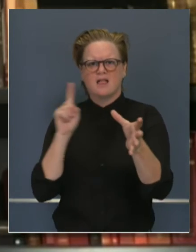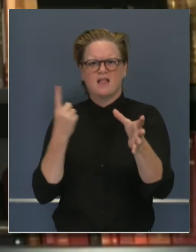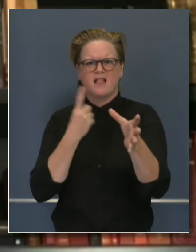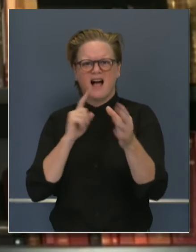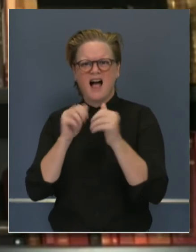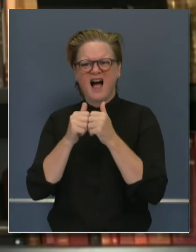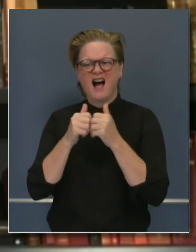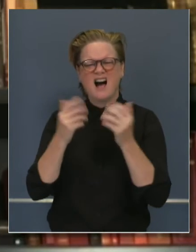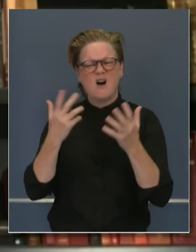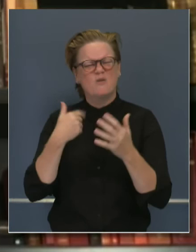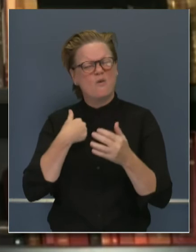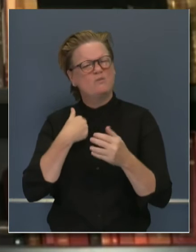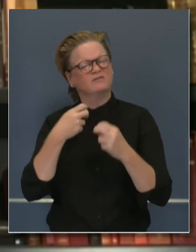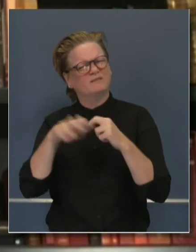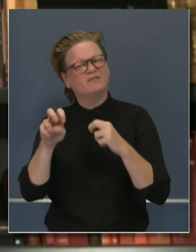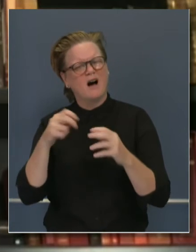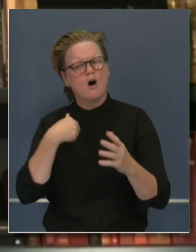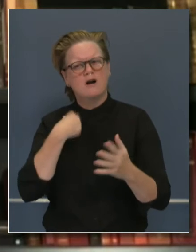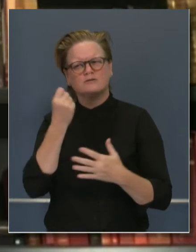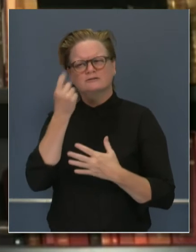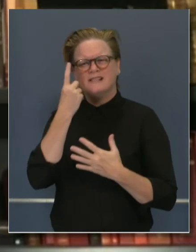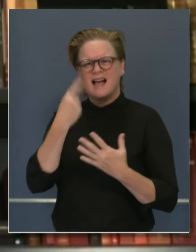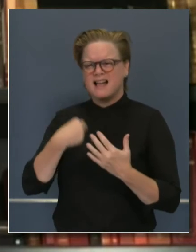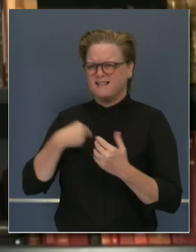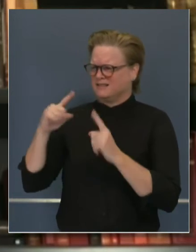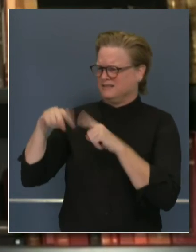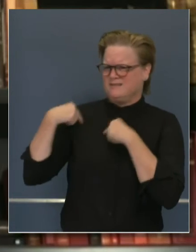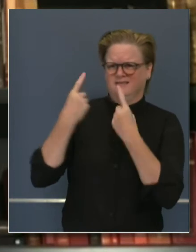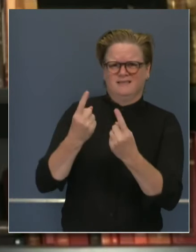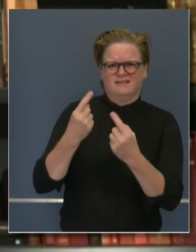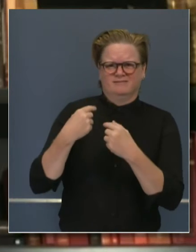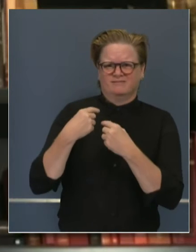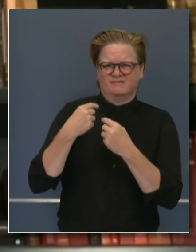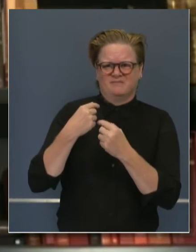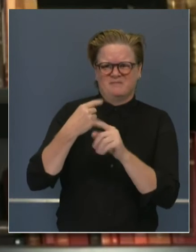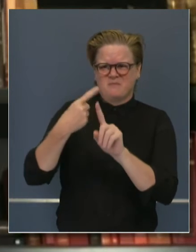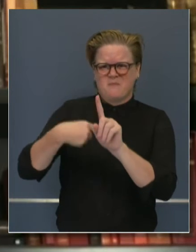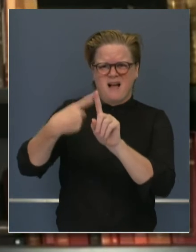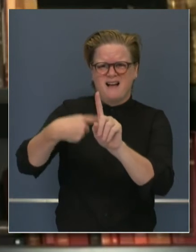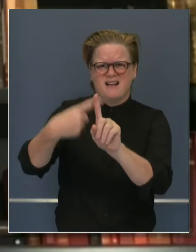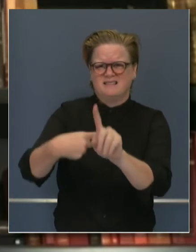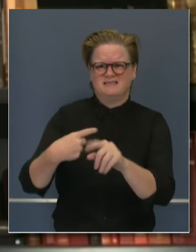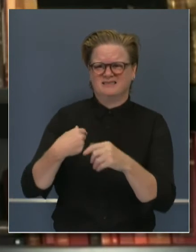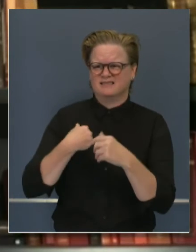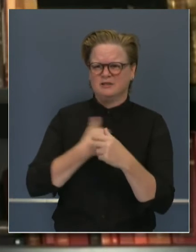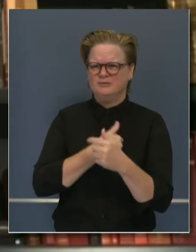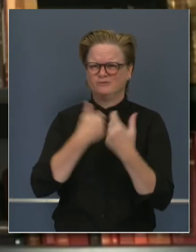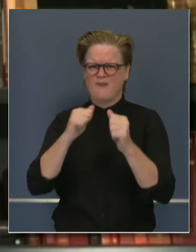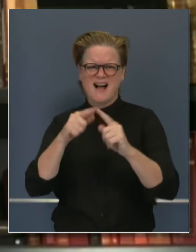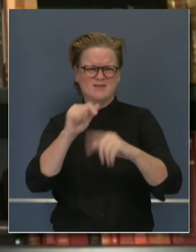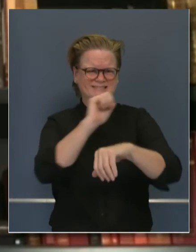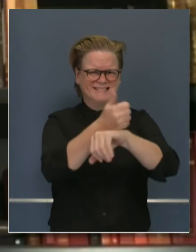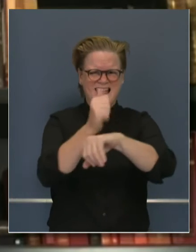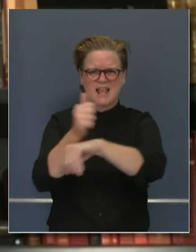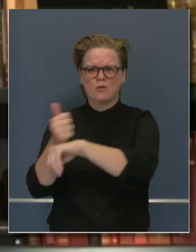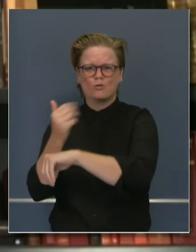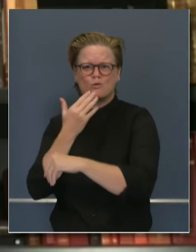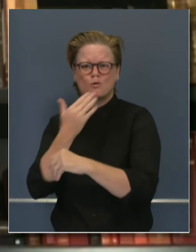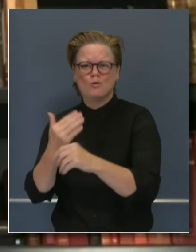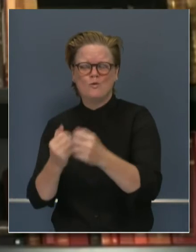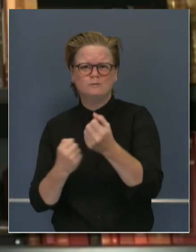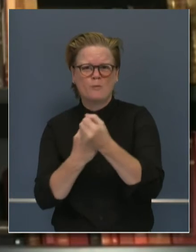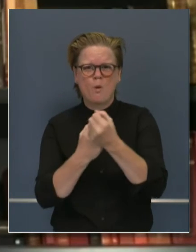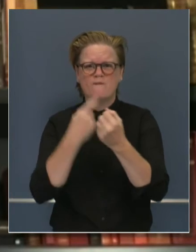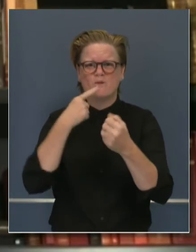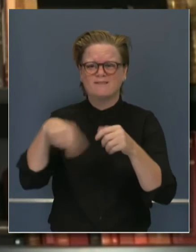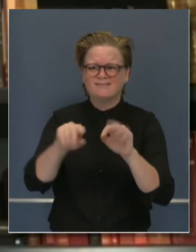different supports over the course of many, many months, either through executive order and or the leadership that demonstrably was exampled